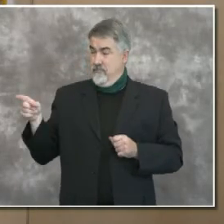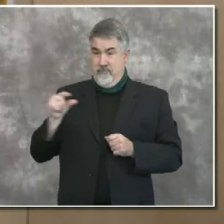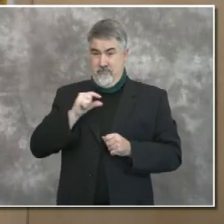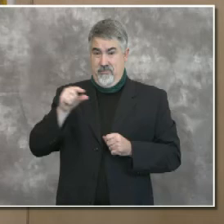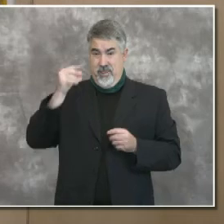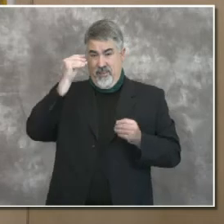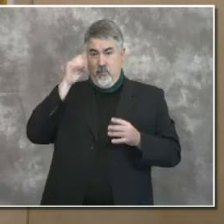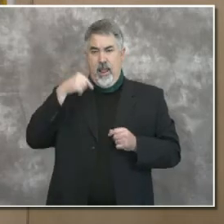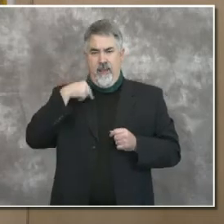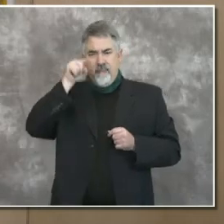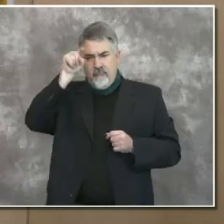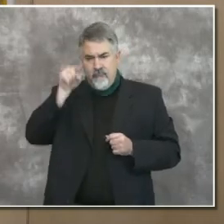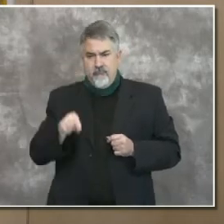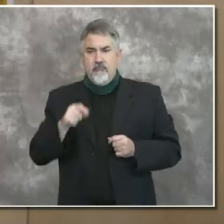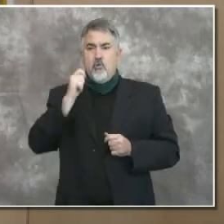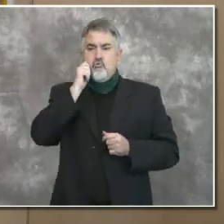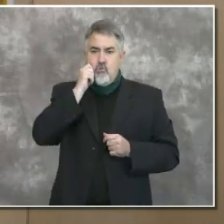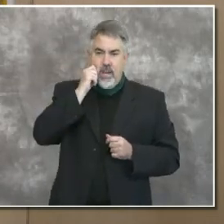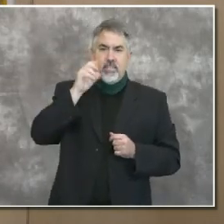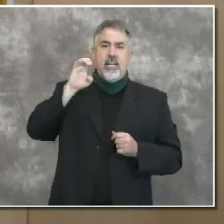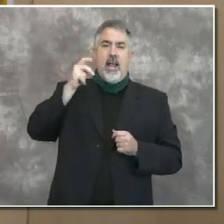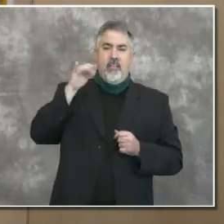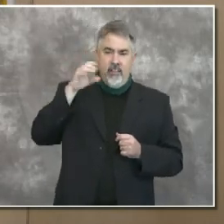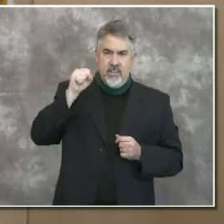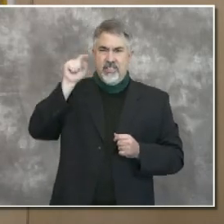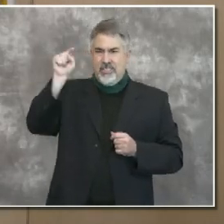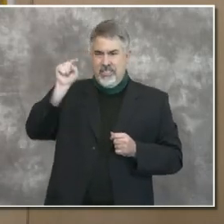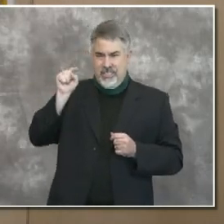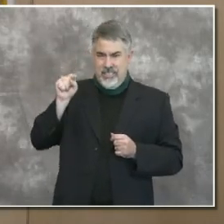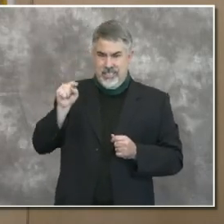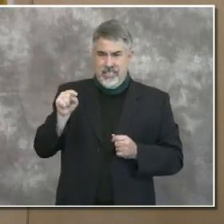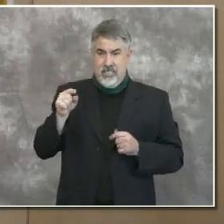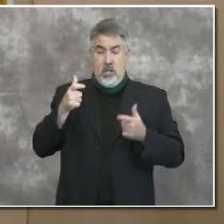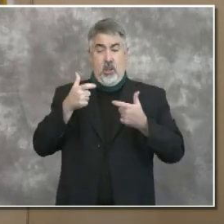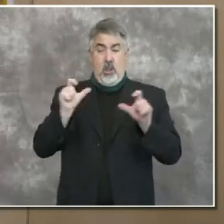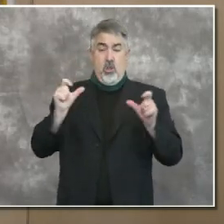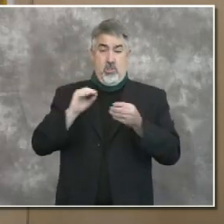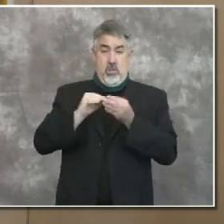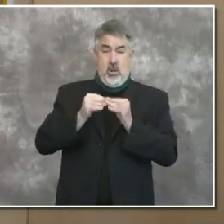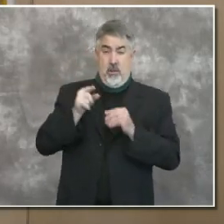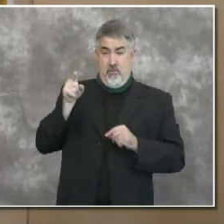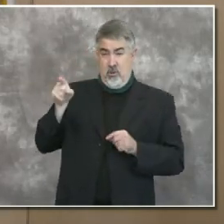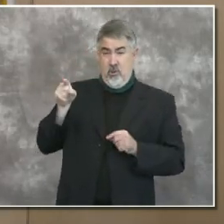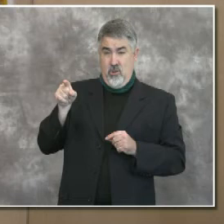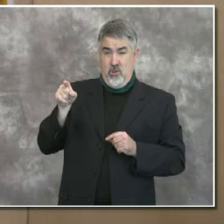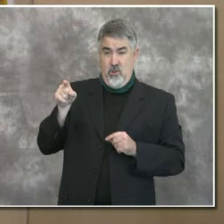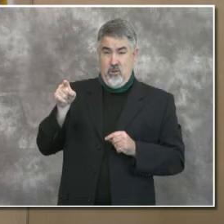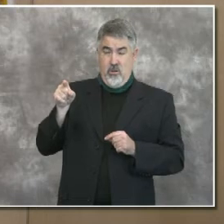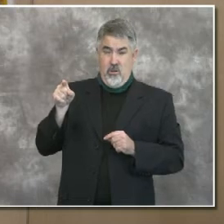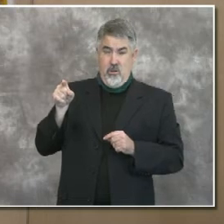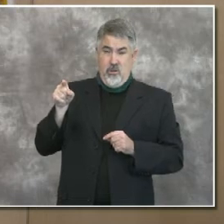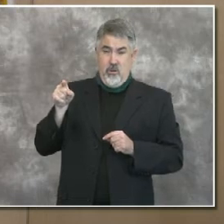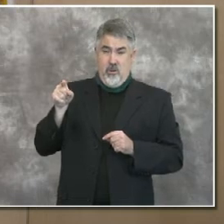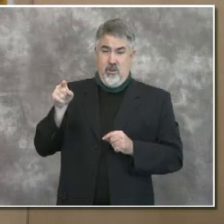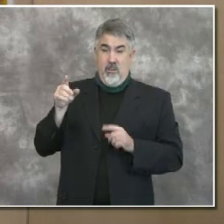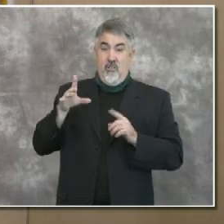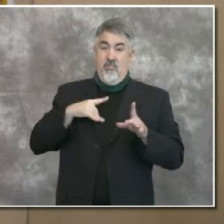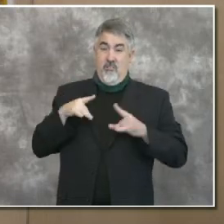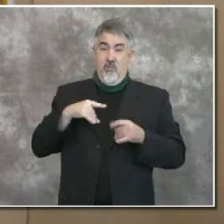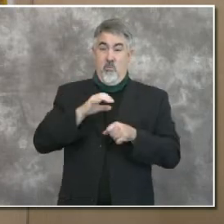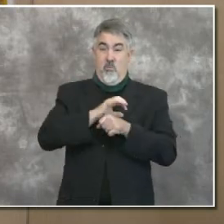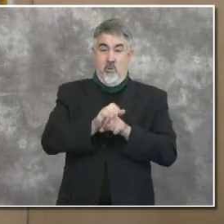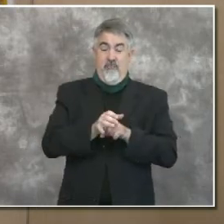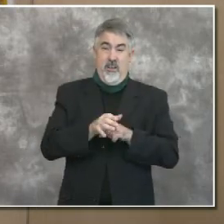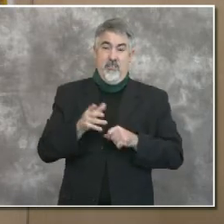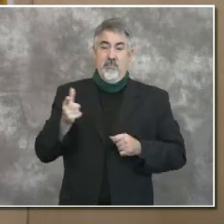down by race and ethnicity, the largest number of our cases are in whites, followed